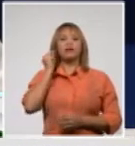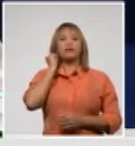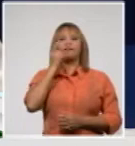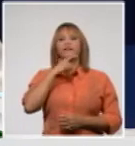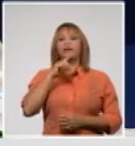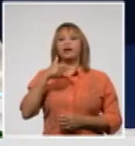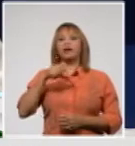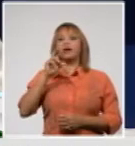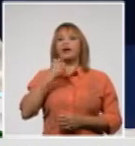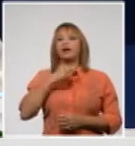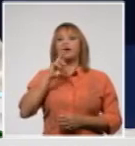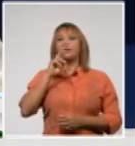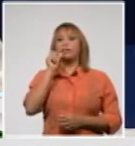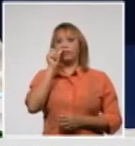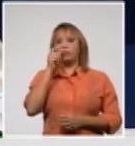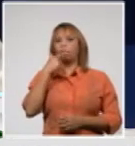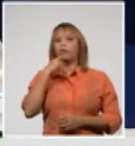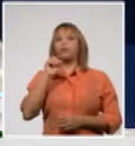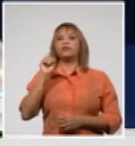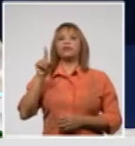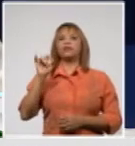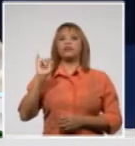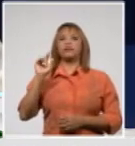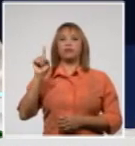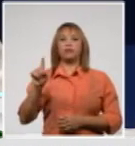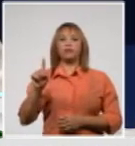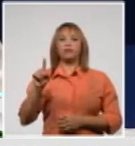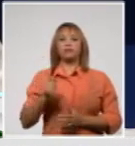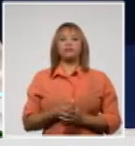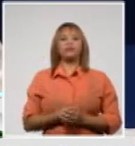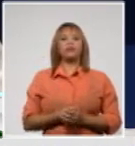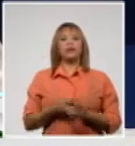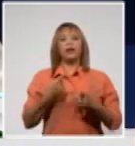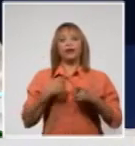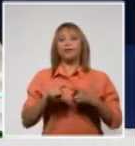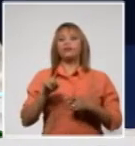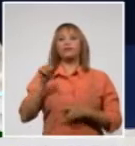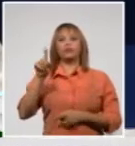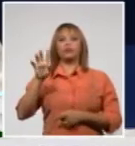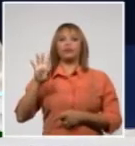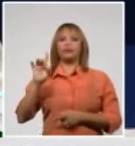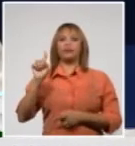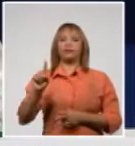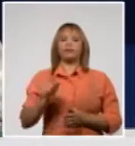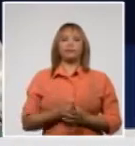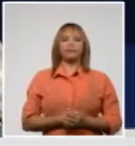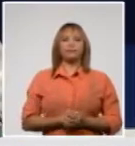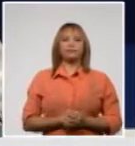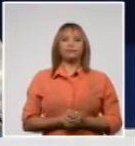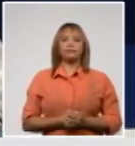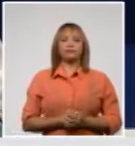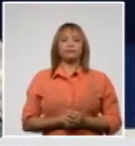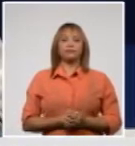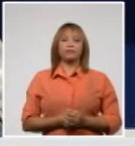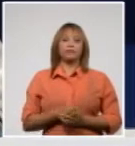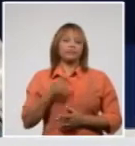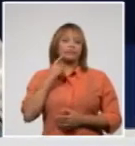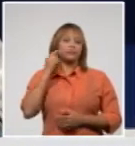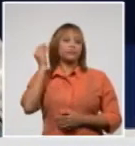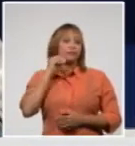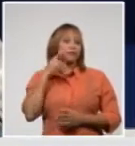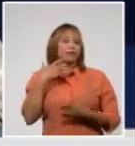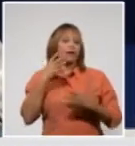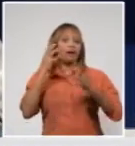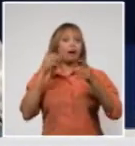161 in the Manuel Fajardo Hospital Lab, and 141 in the Fructoso Rodriguez